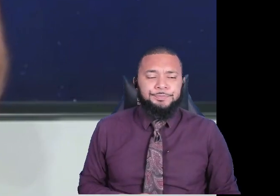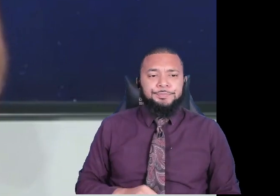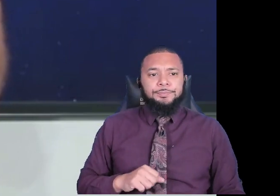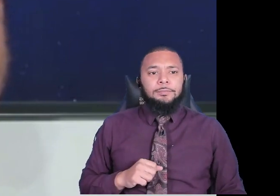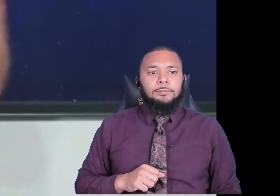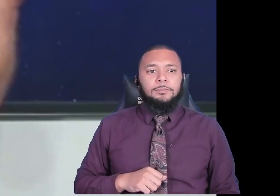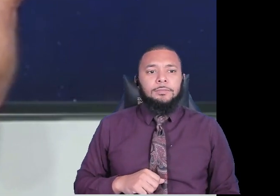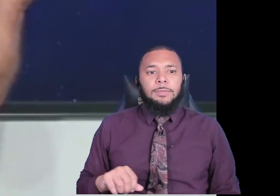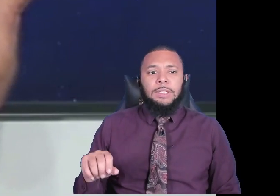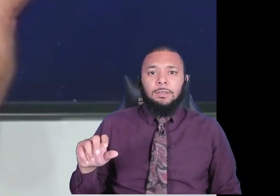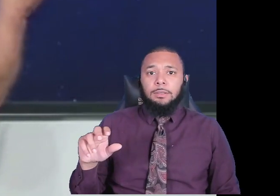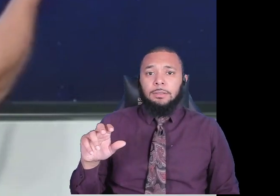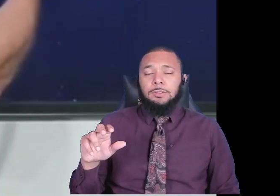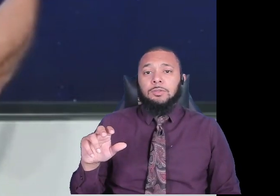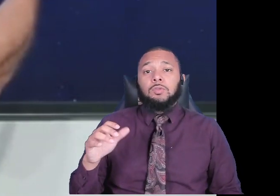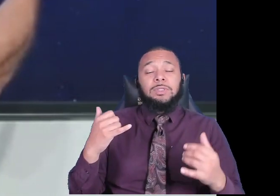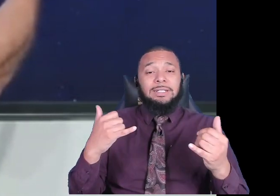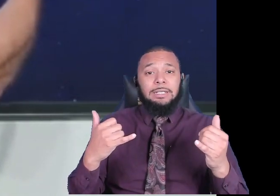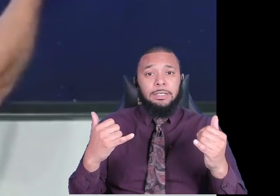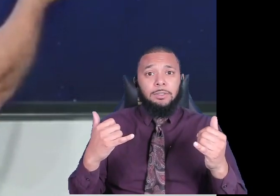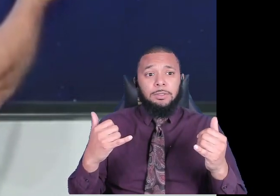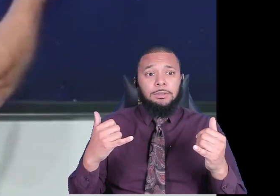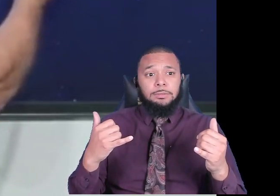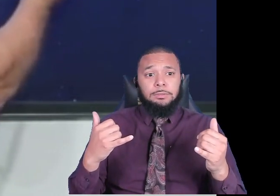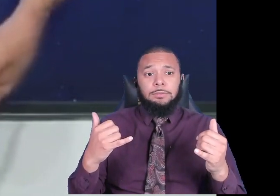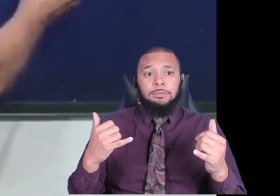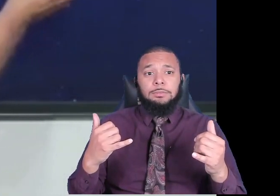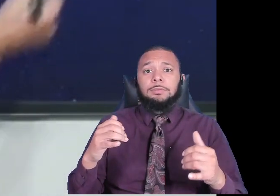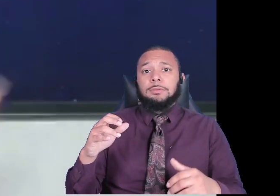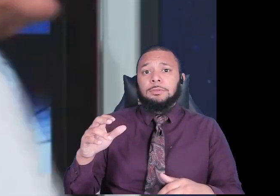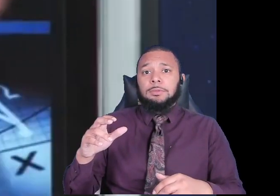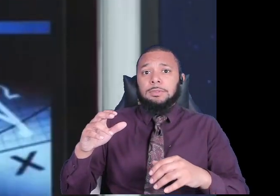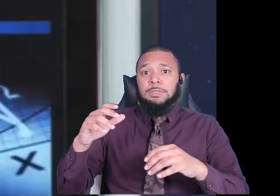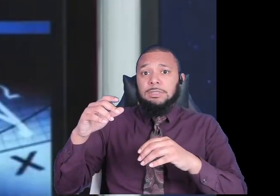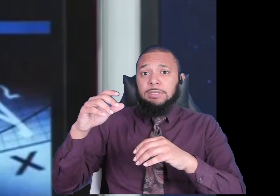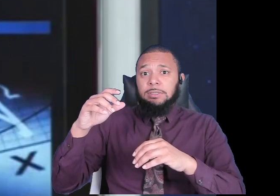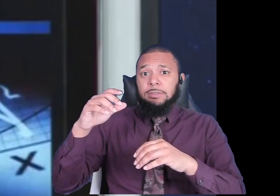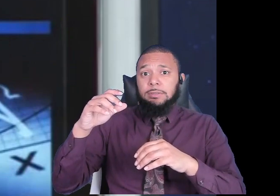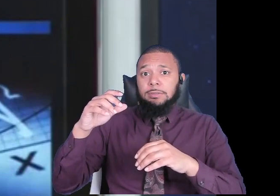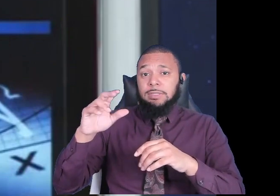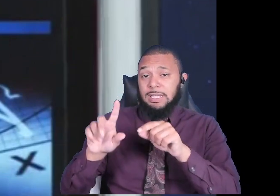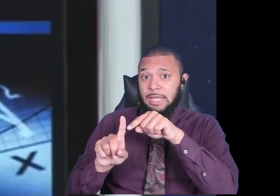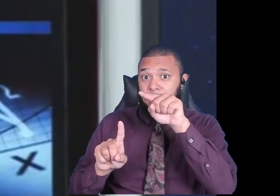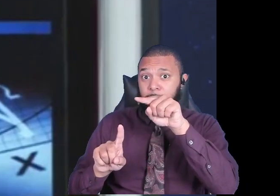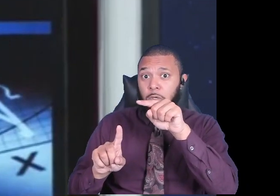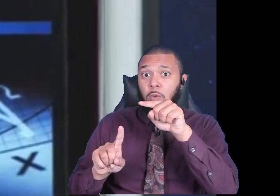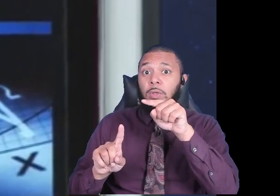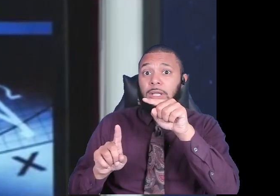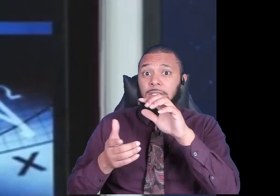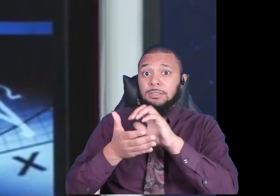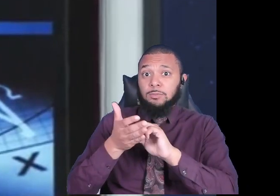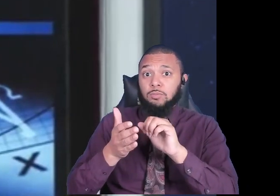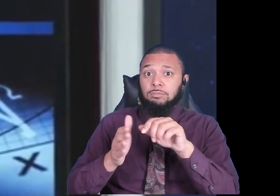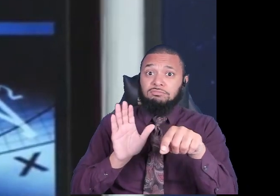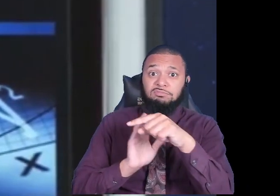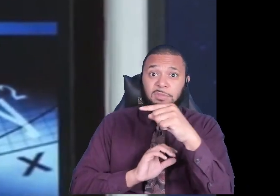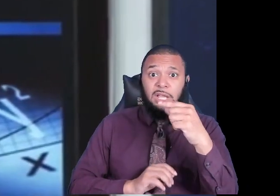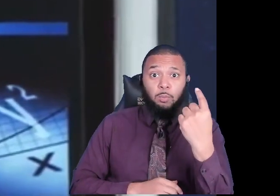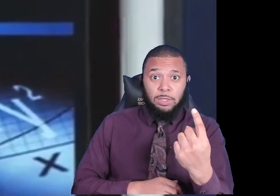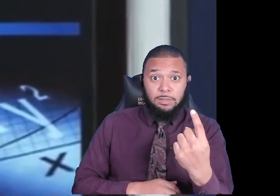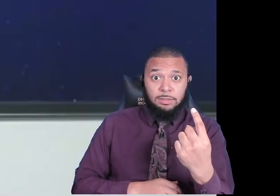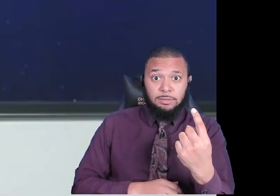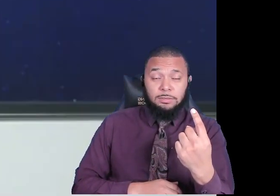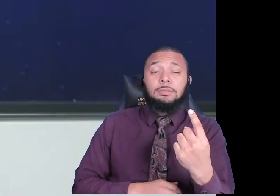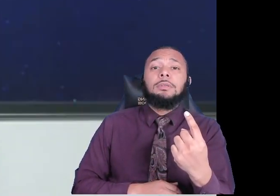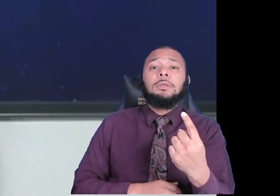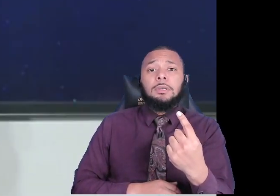exponent, and let's divide this by 3. Is it still true? Okay, good deal. Let's do it